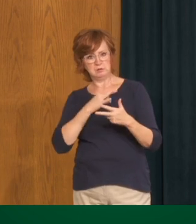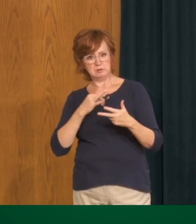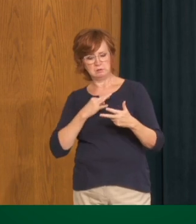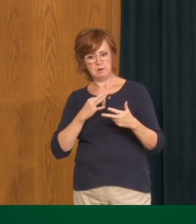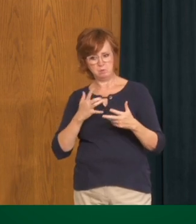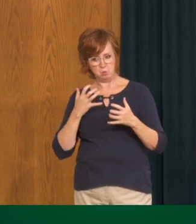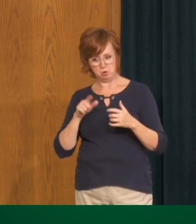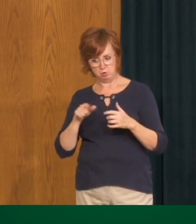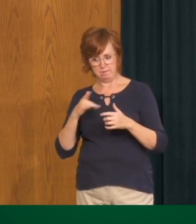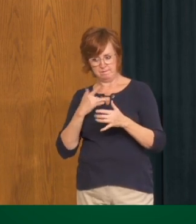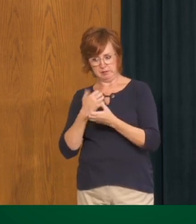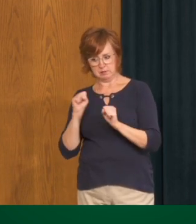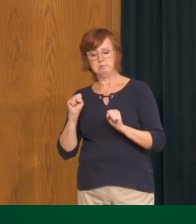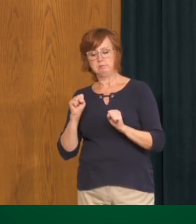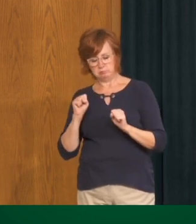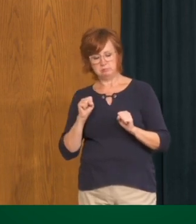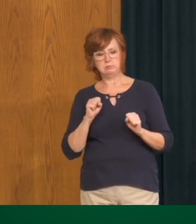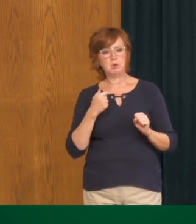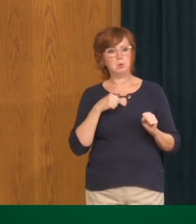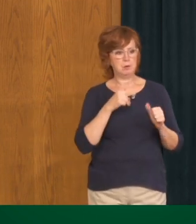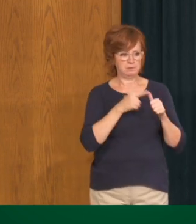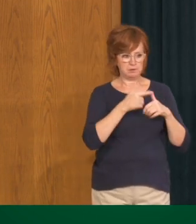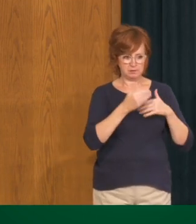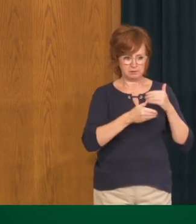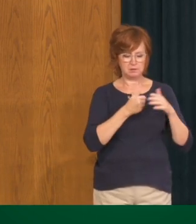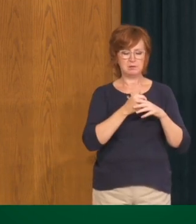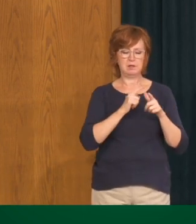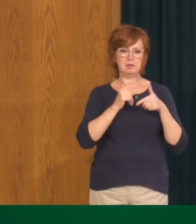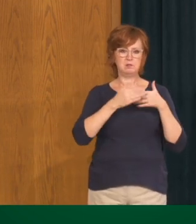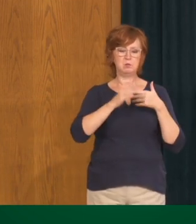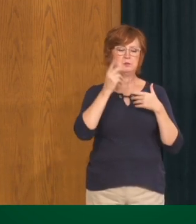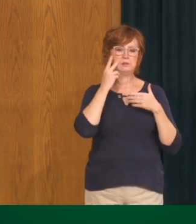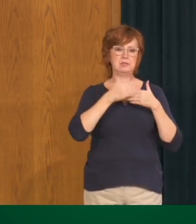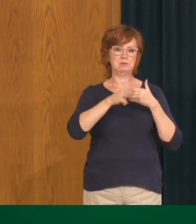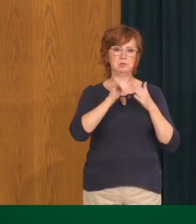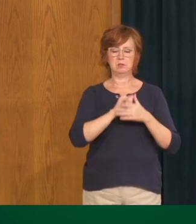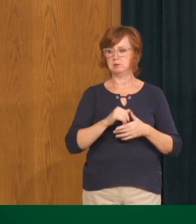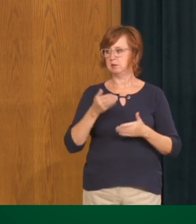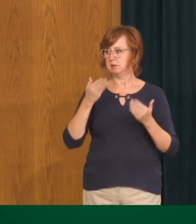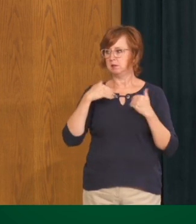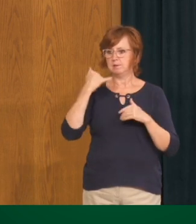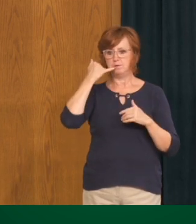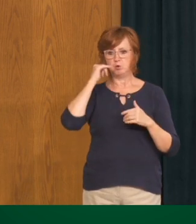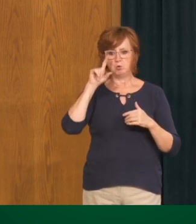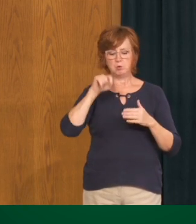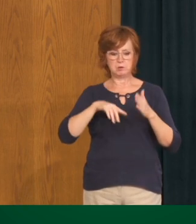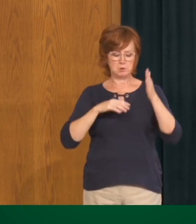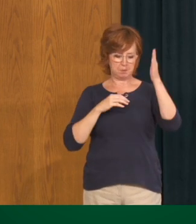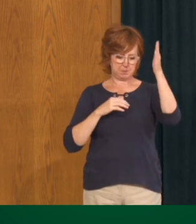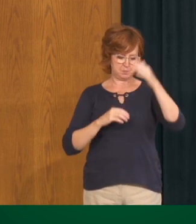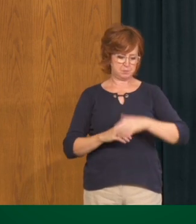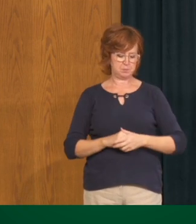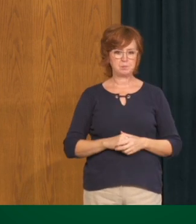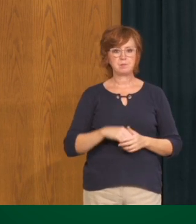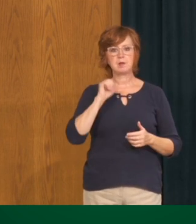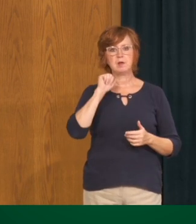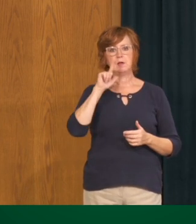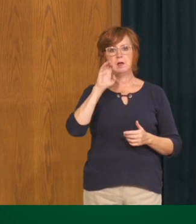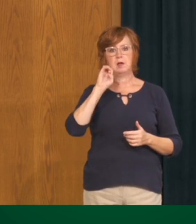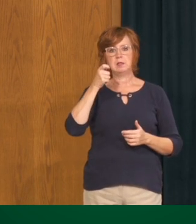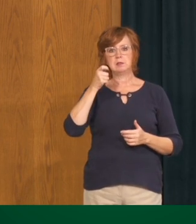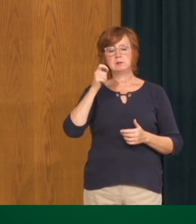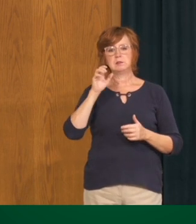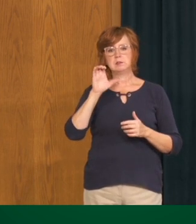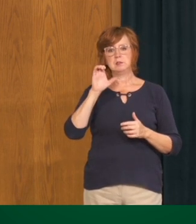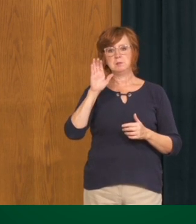then we can see how things proceed. We'll take our next question on the phone line. We have Alex